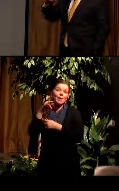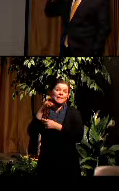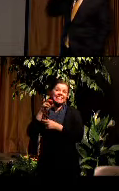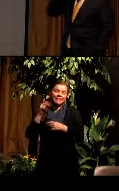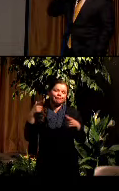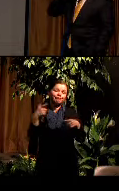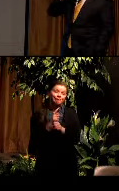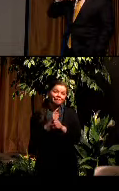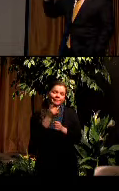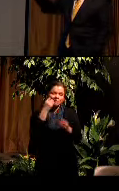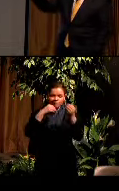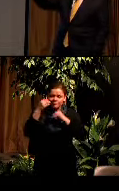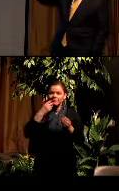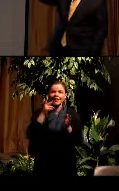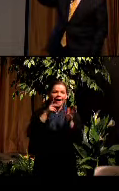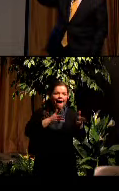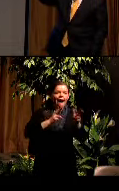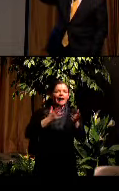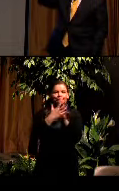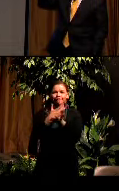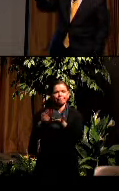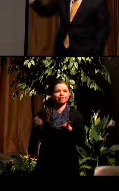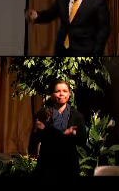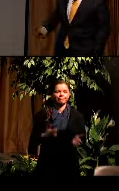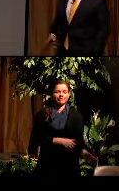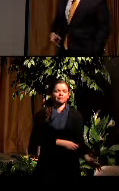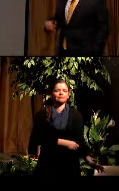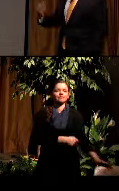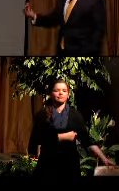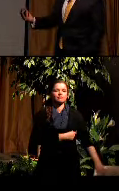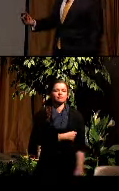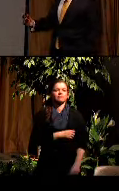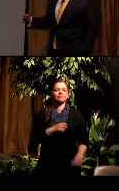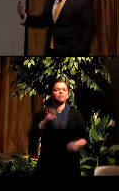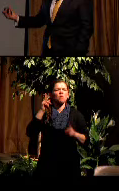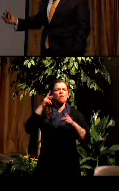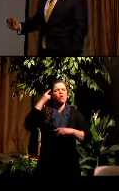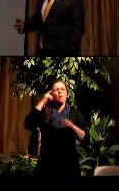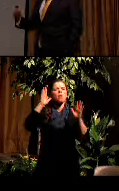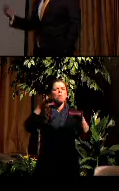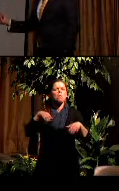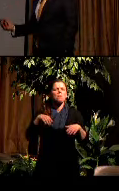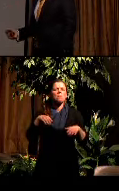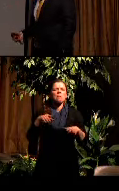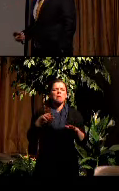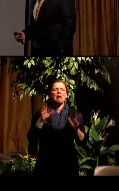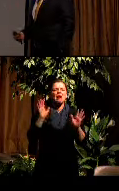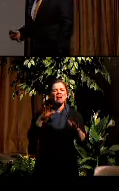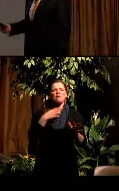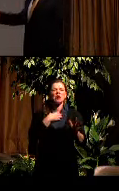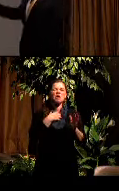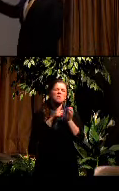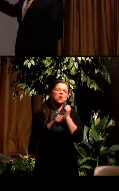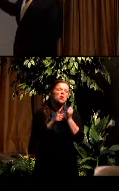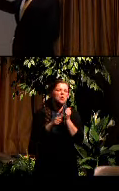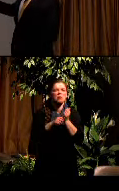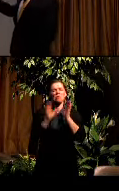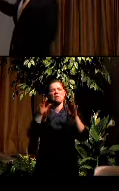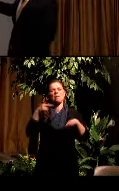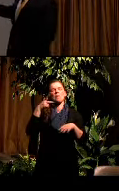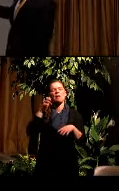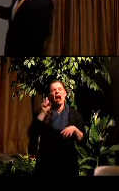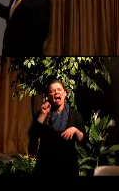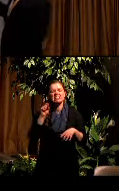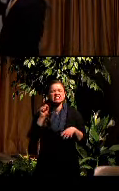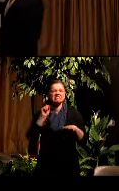I hear about crows that are swarming near roost sites, people are complaining about the poop that are getting on their cars. Well, the